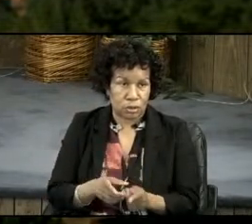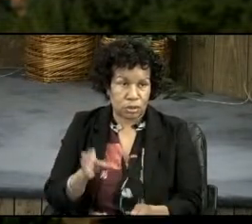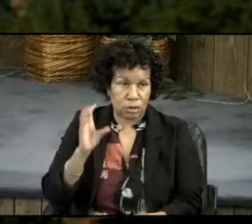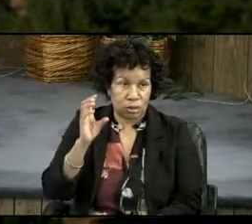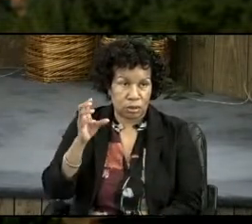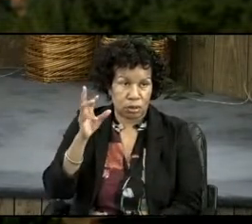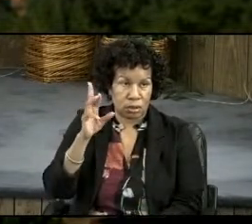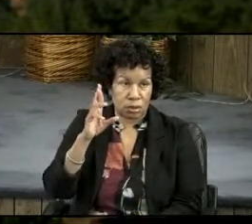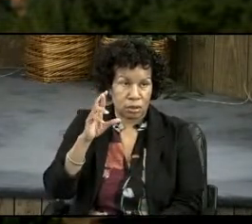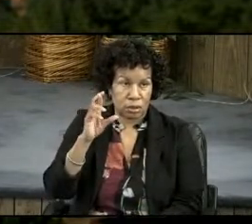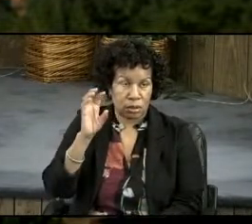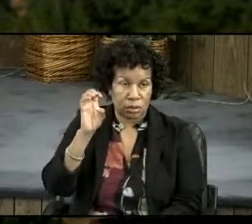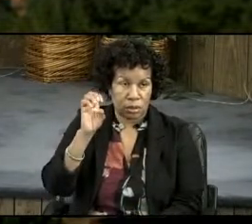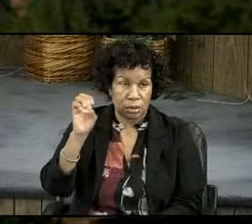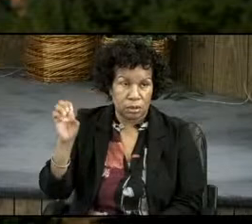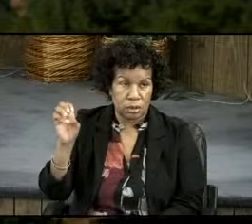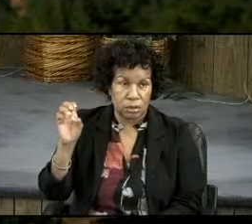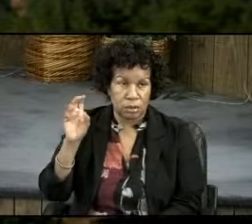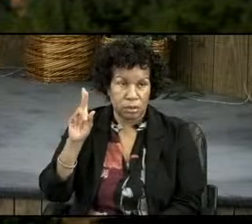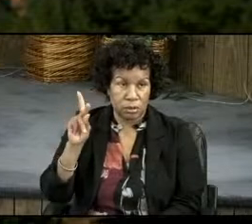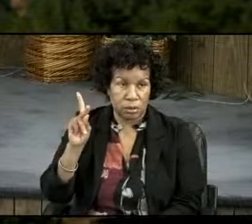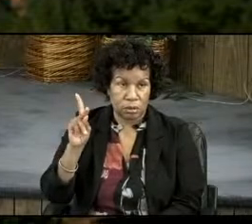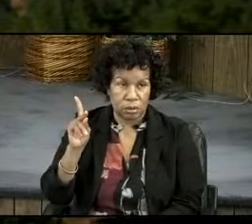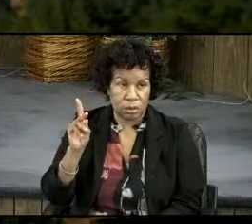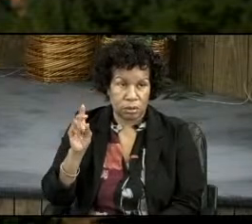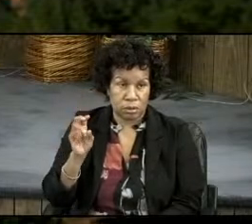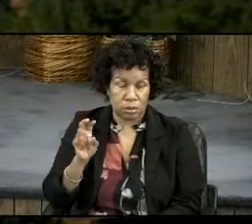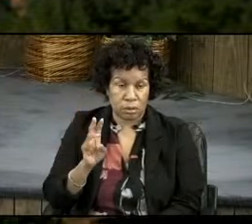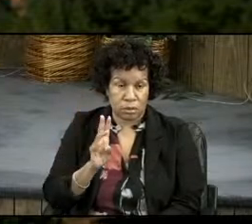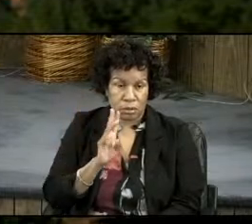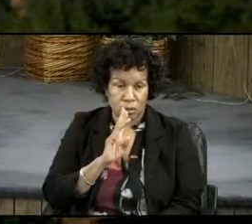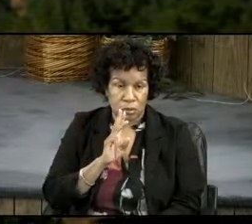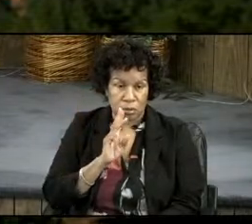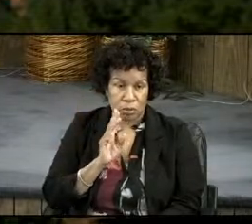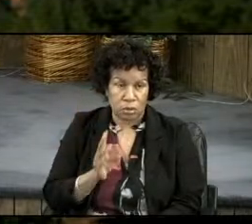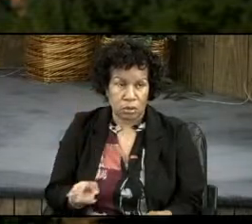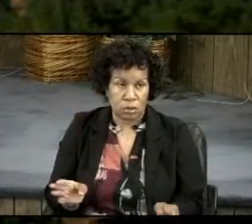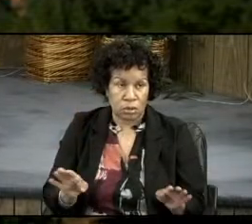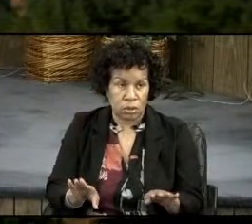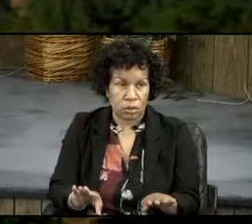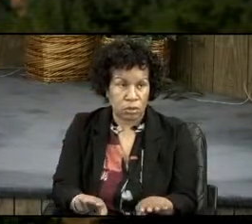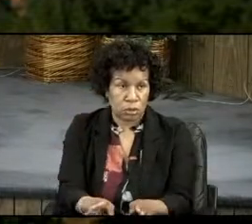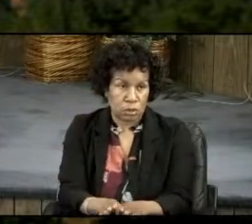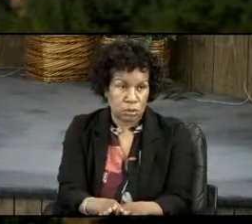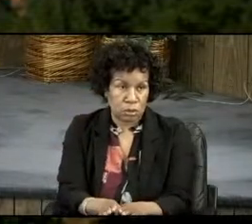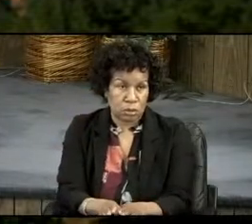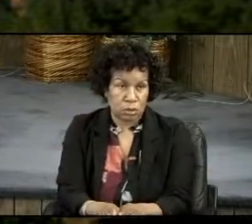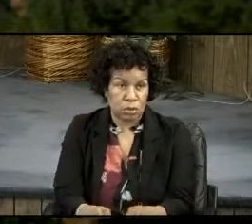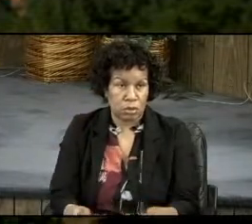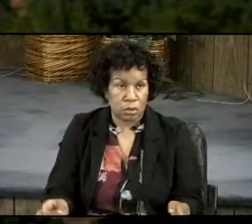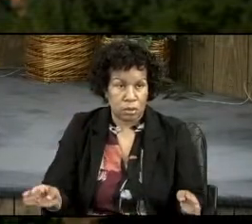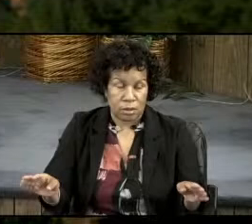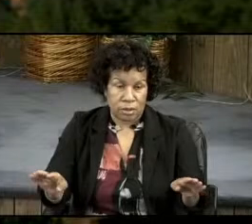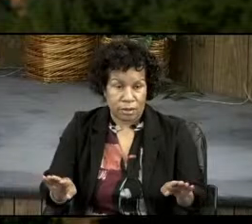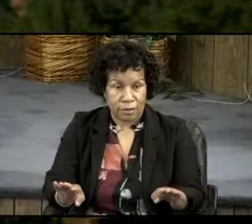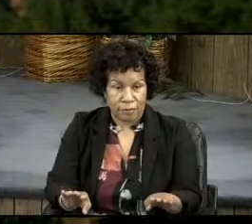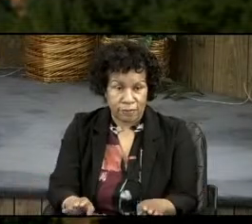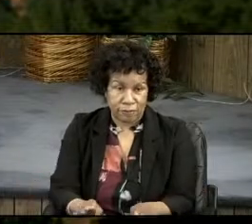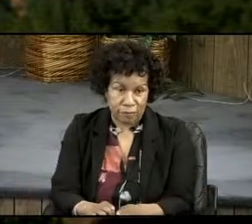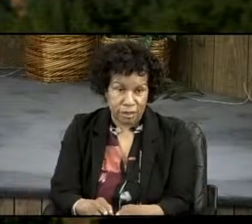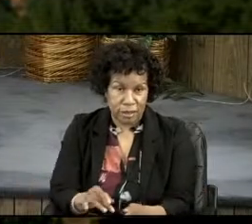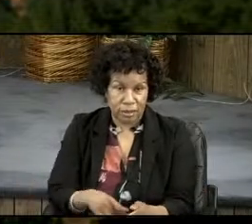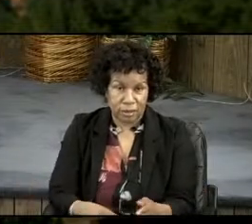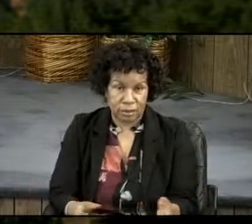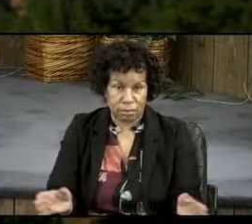that creek is still there to this day in that valley. That creek represents a valley in a valley. I'm going to talk about that